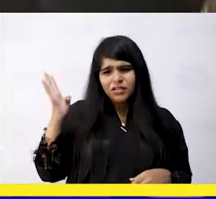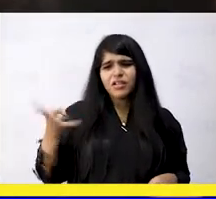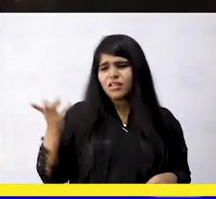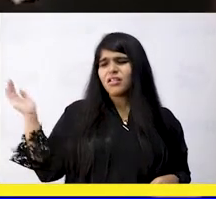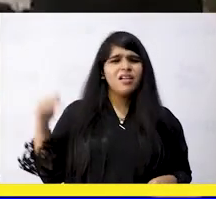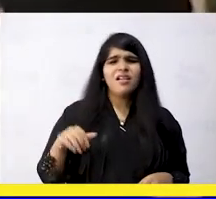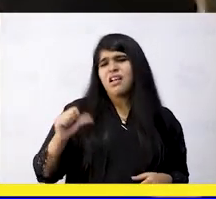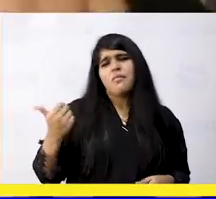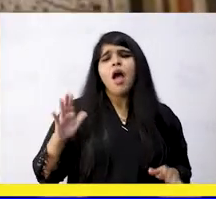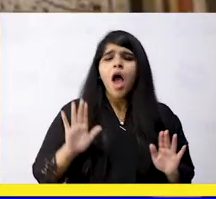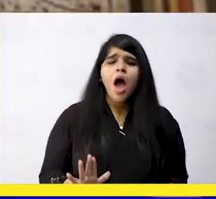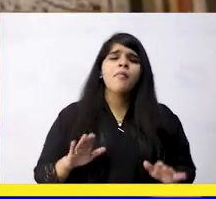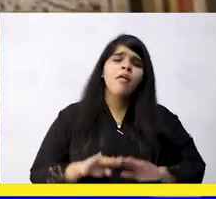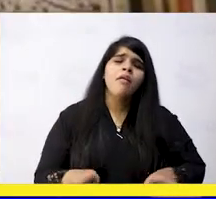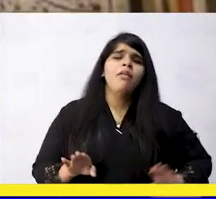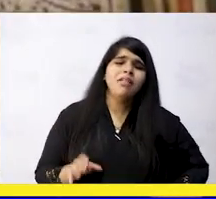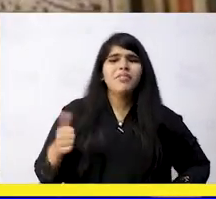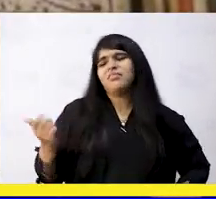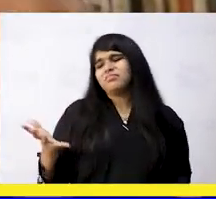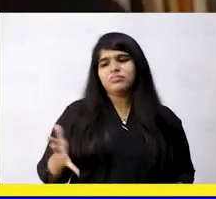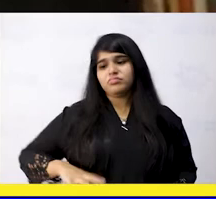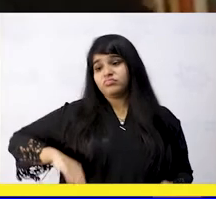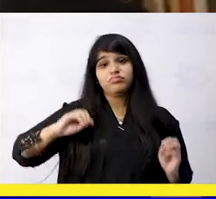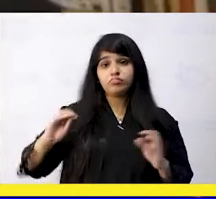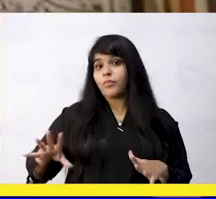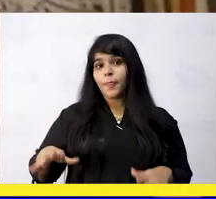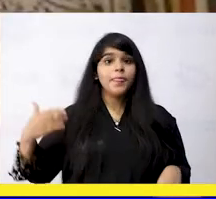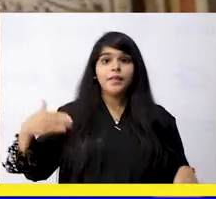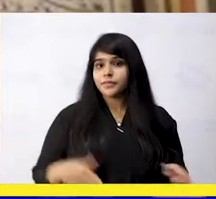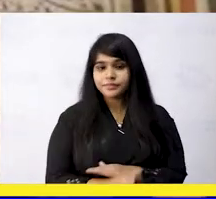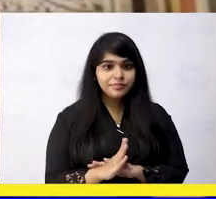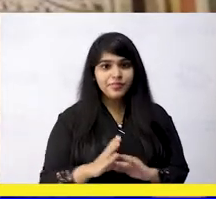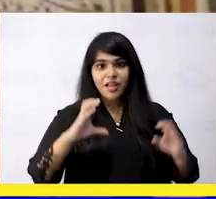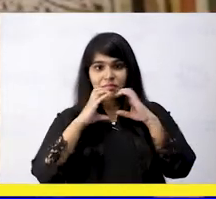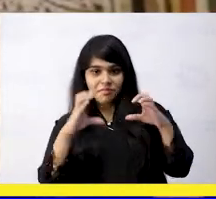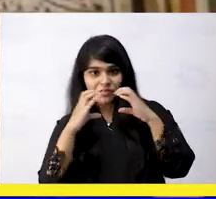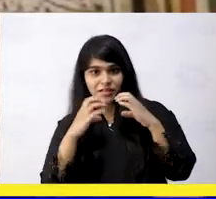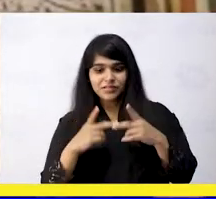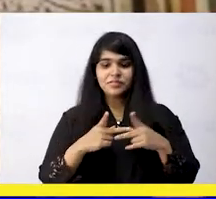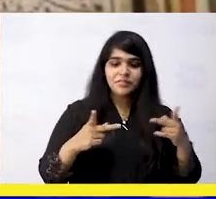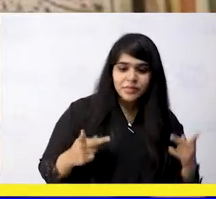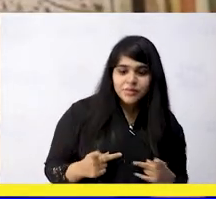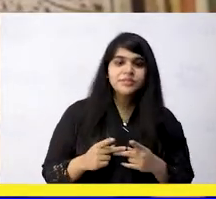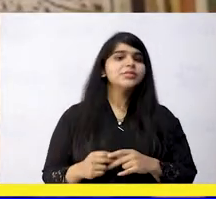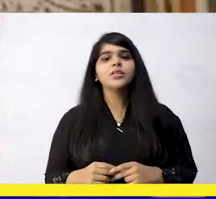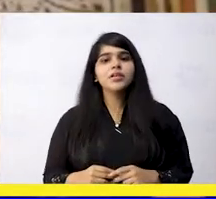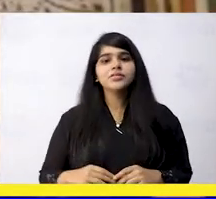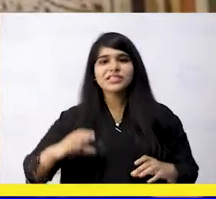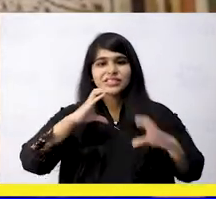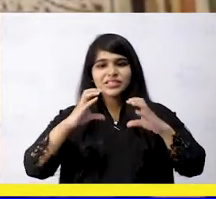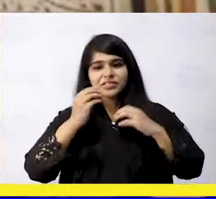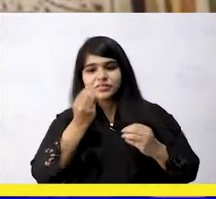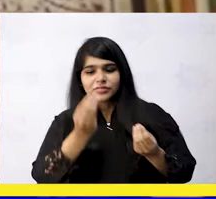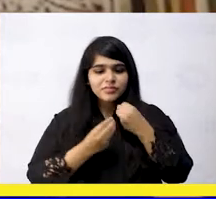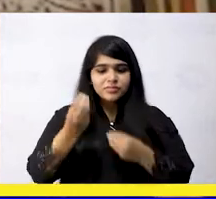3 hours or 4 hours, the tortoise is never gonna catch up with me." And so he went and he bought himself burgers and pizzas and some ice cream, all